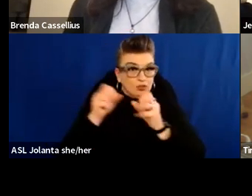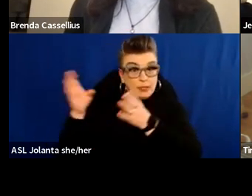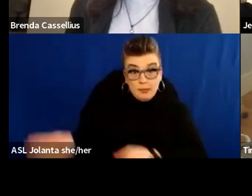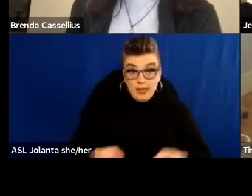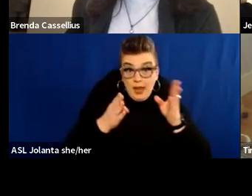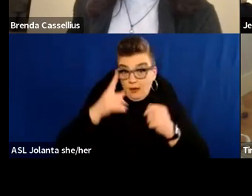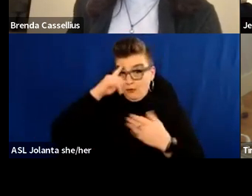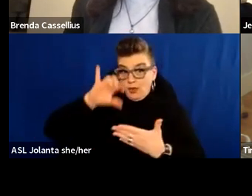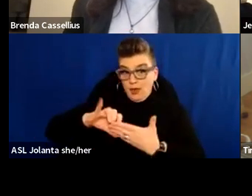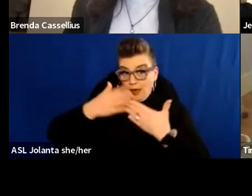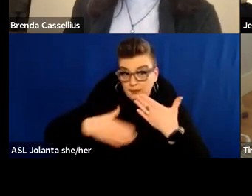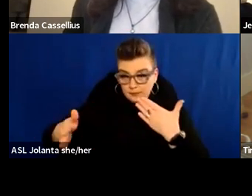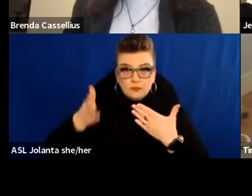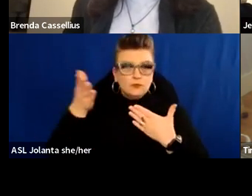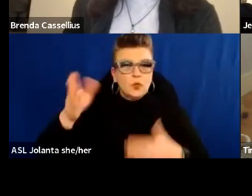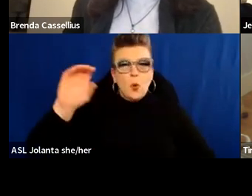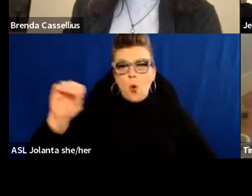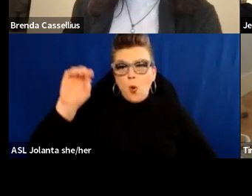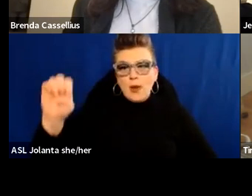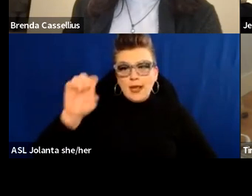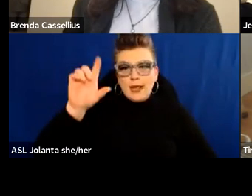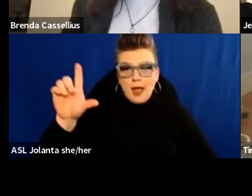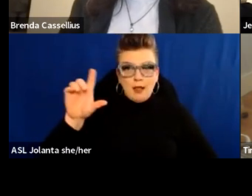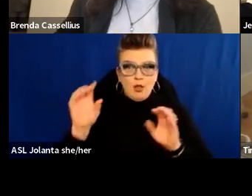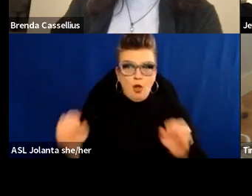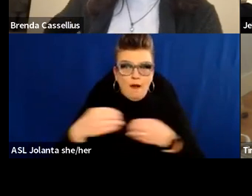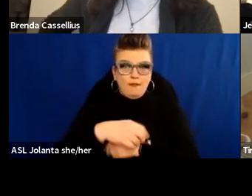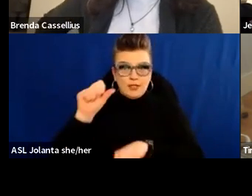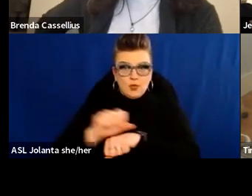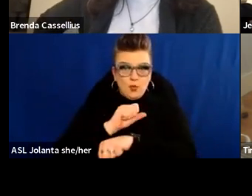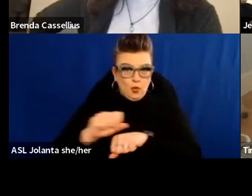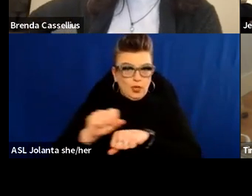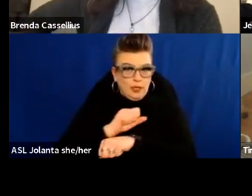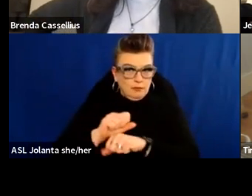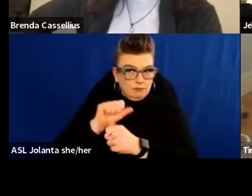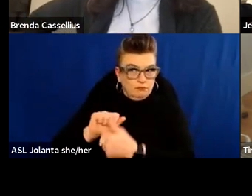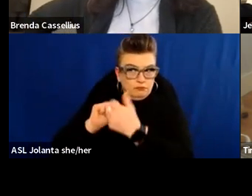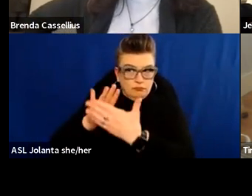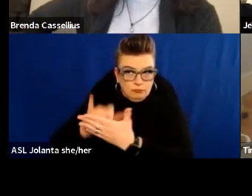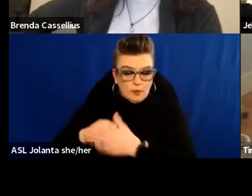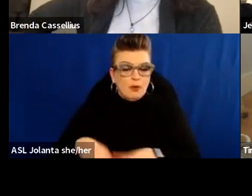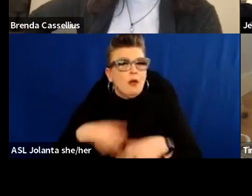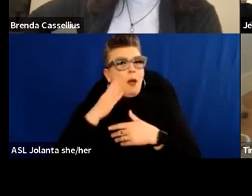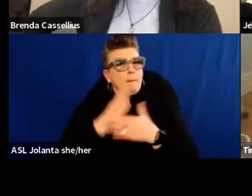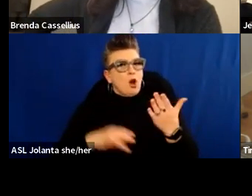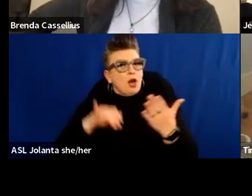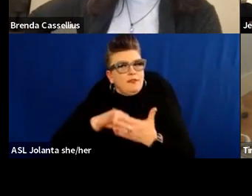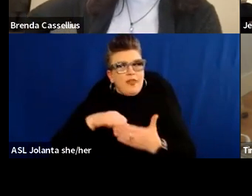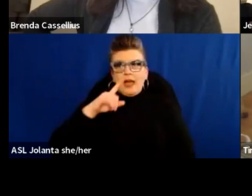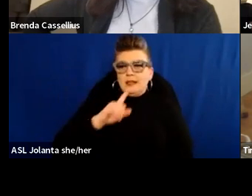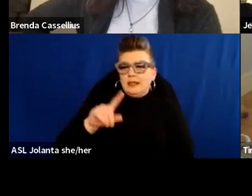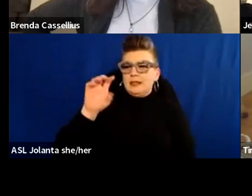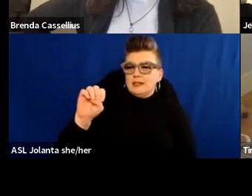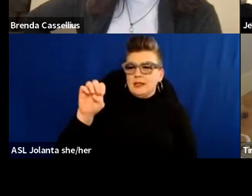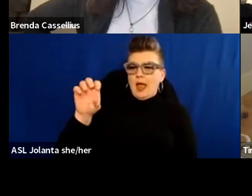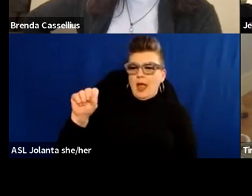moving forward and the oel office is working with with that part of that is s are funded to develop some of the some of